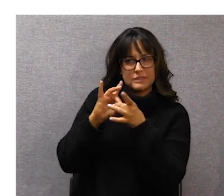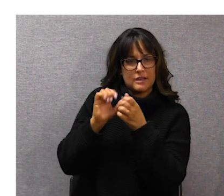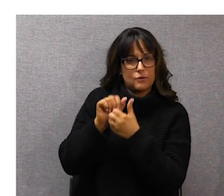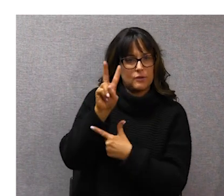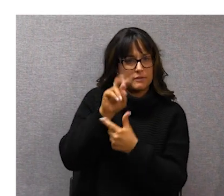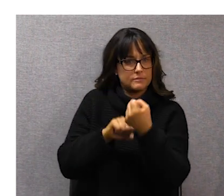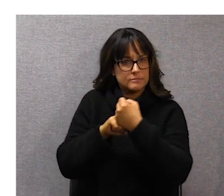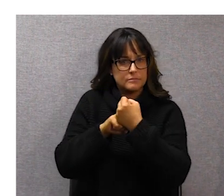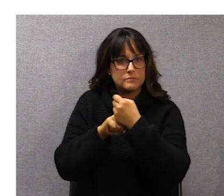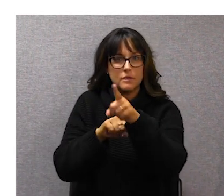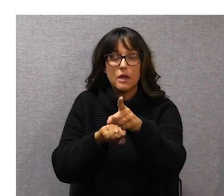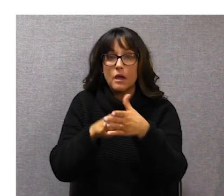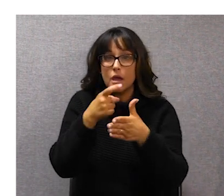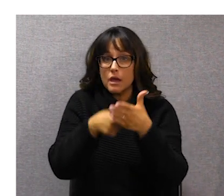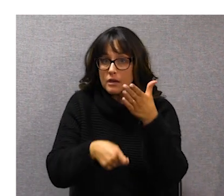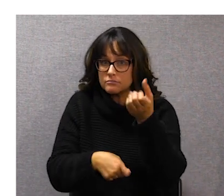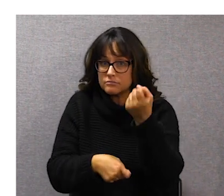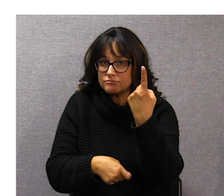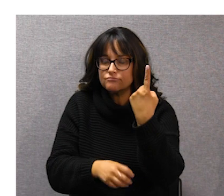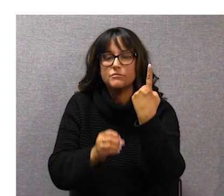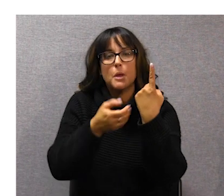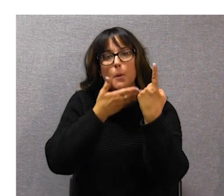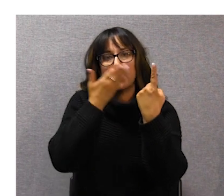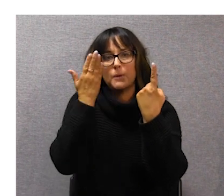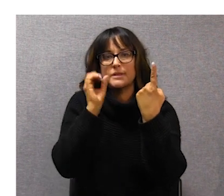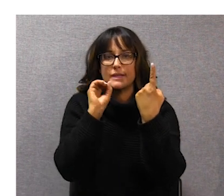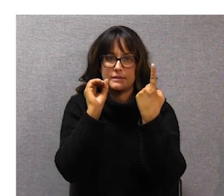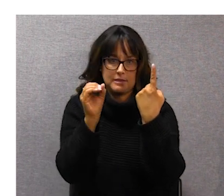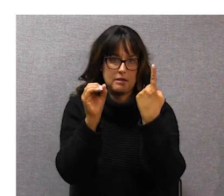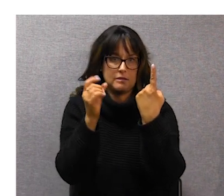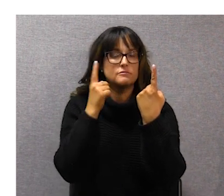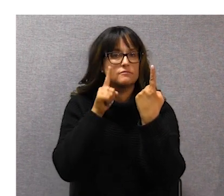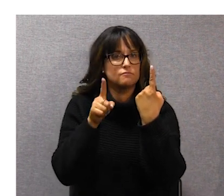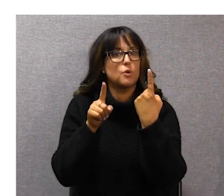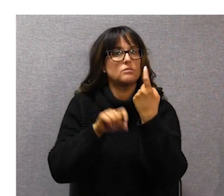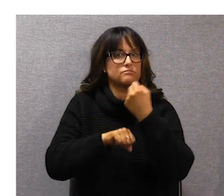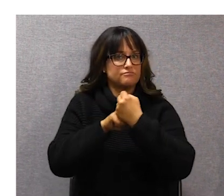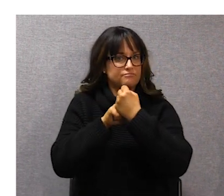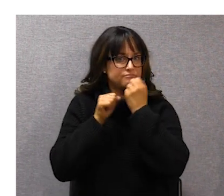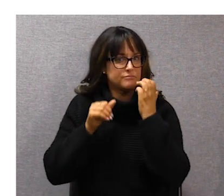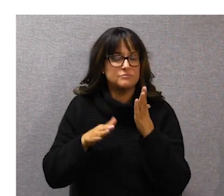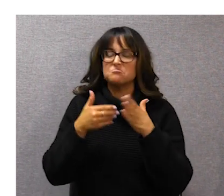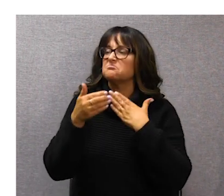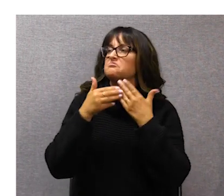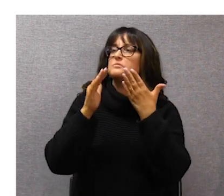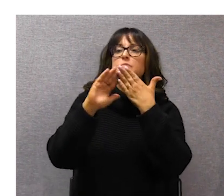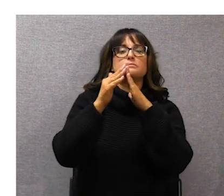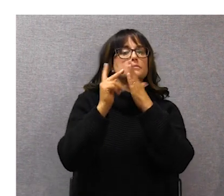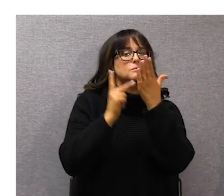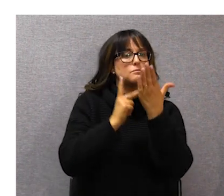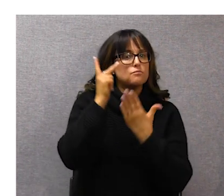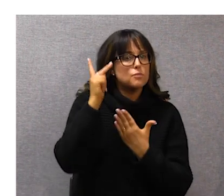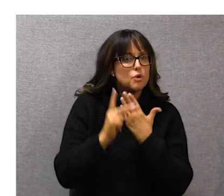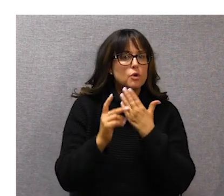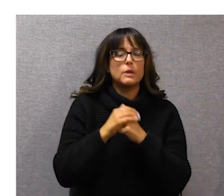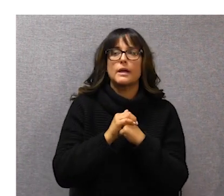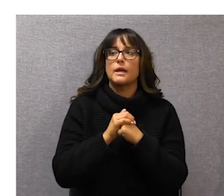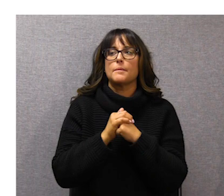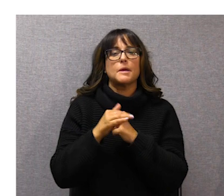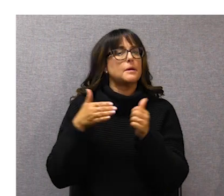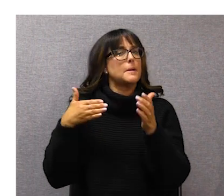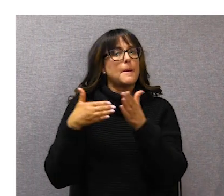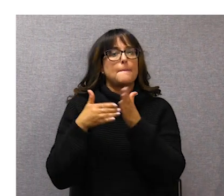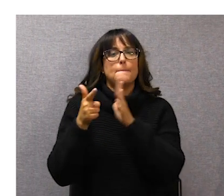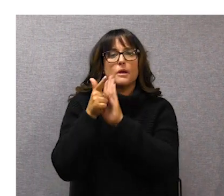advocate. There's definitely no cost for any of the services provided by a victim advocate, whether in a community program or